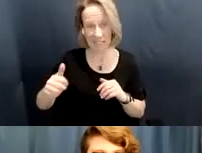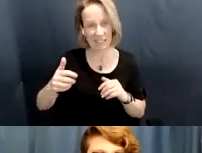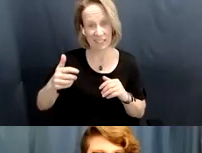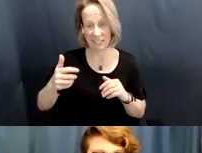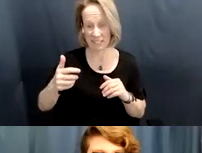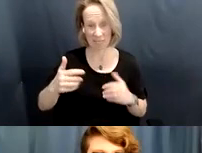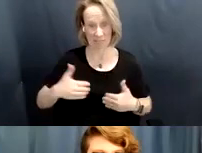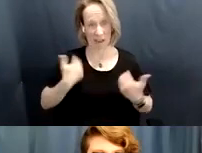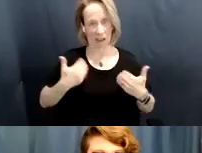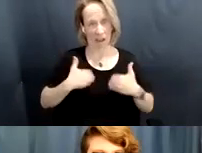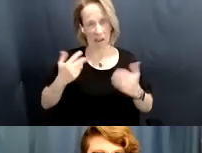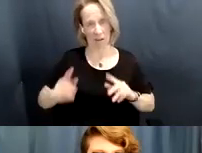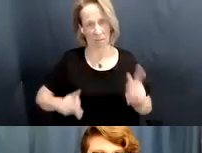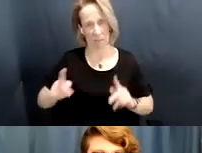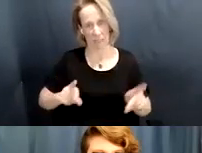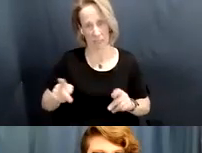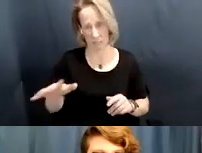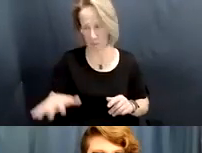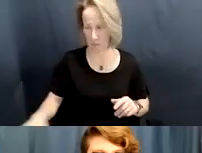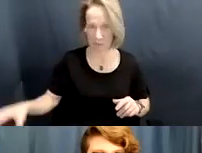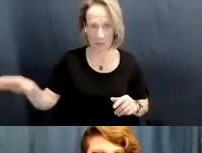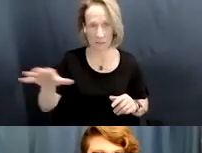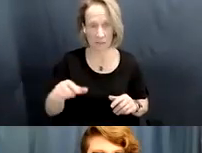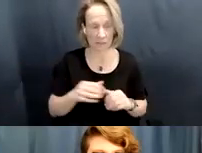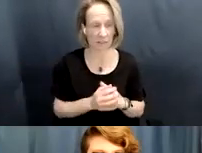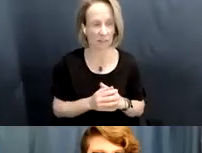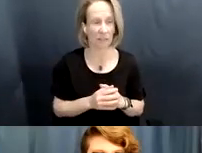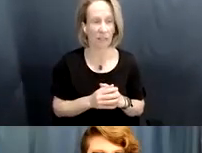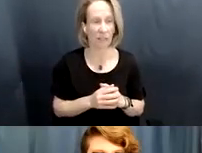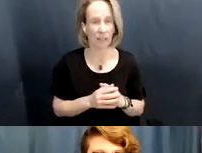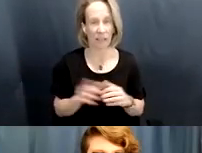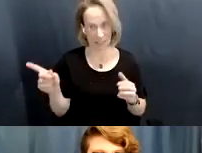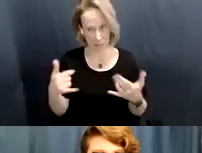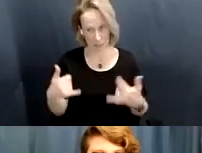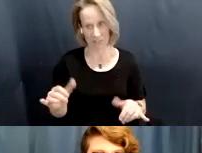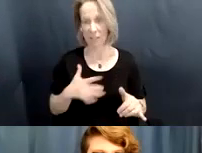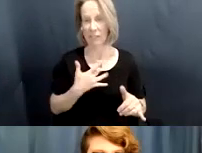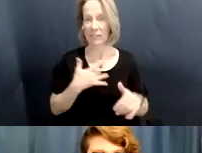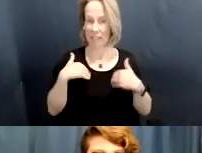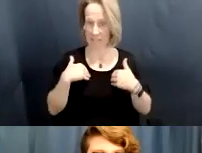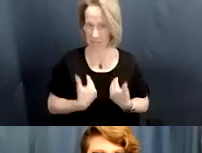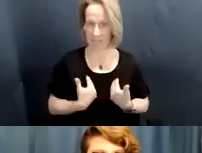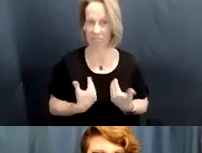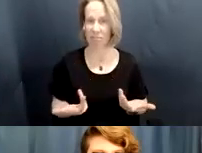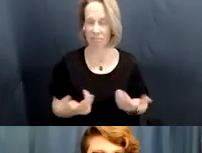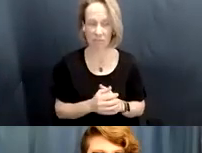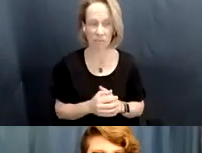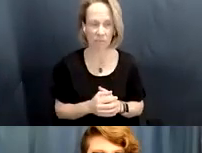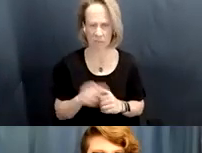younger people who are always on their phone. They're also feeling fatigued. So why is